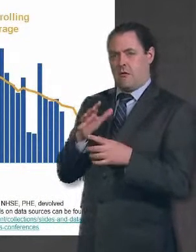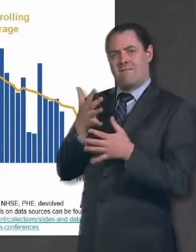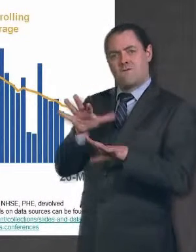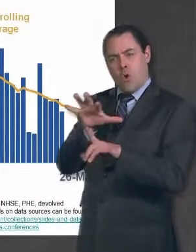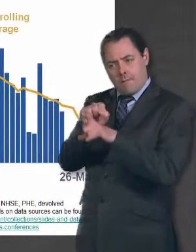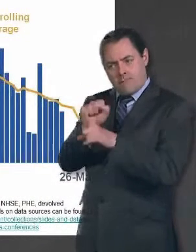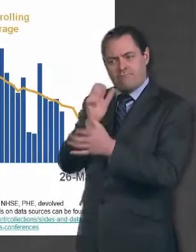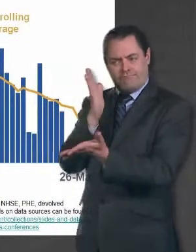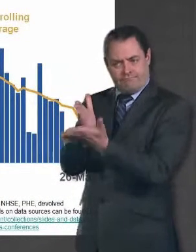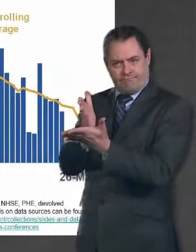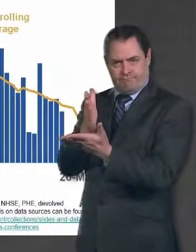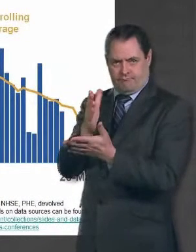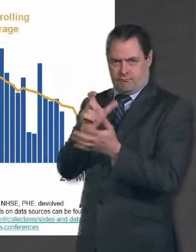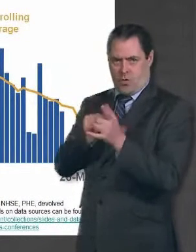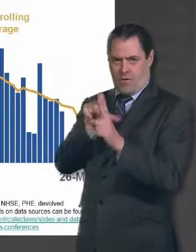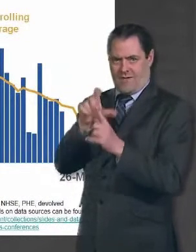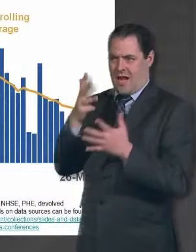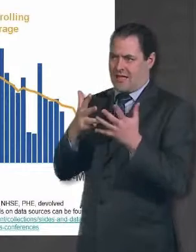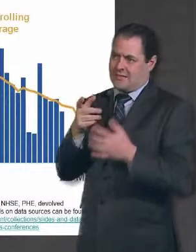37,048.